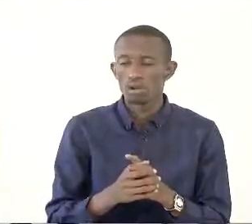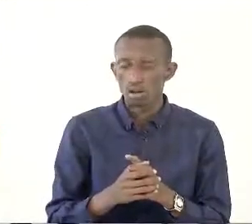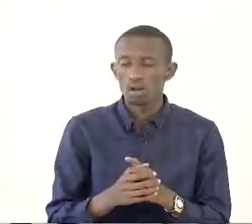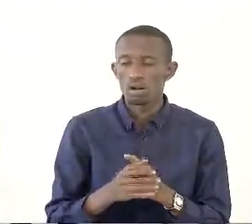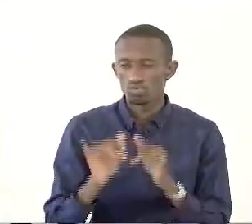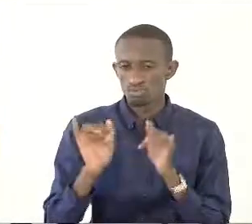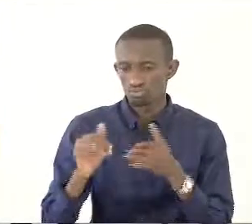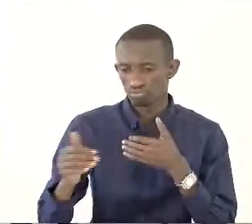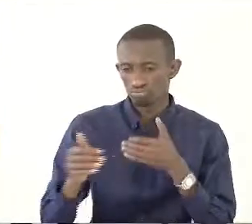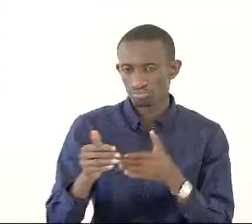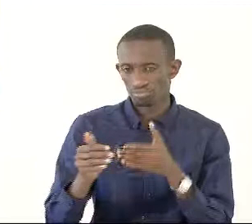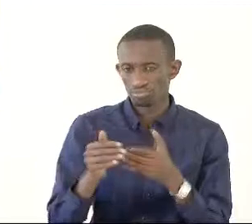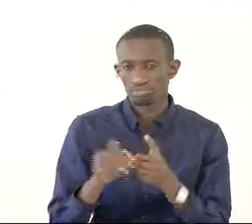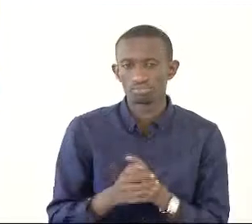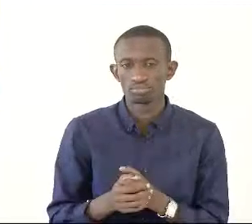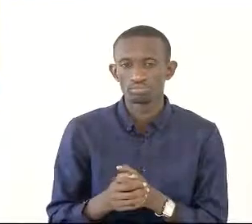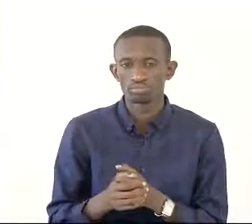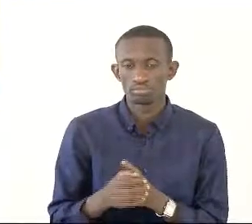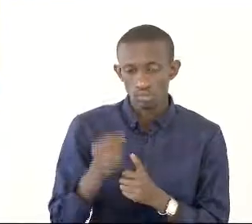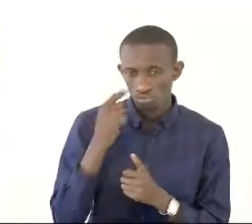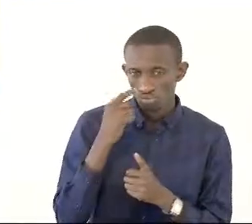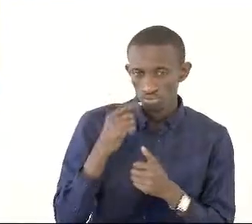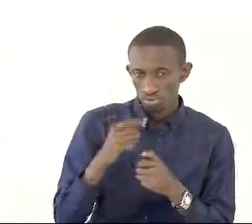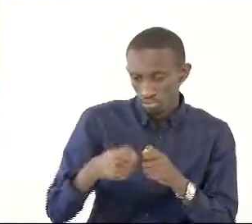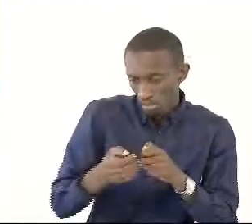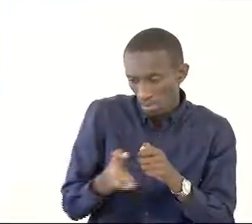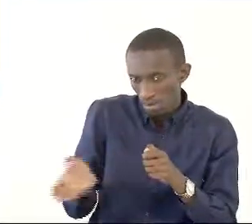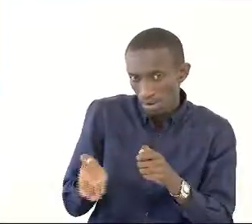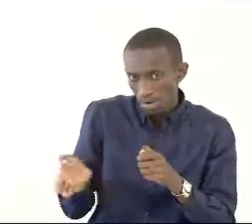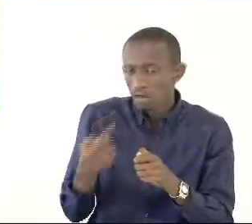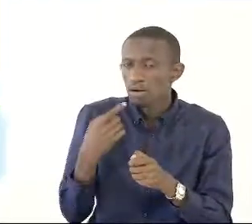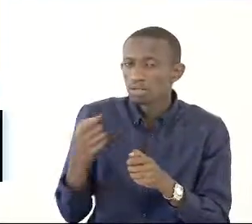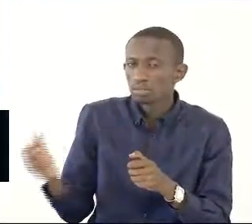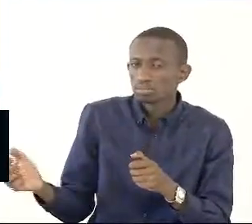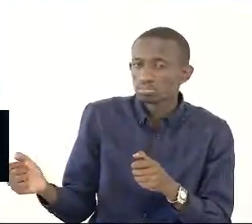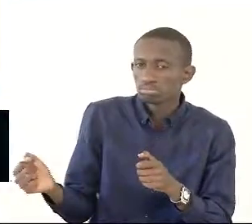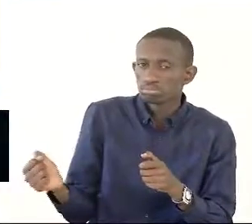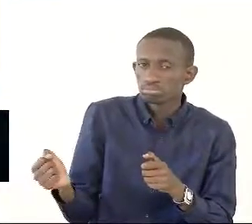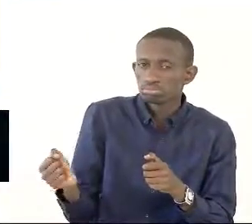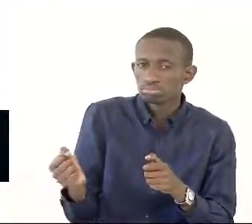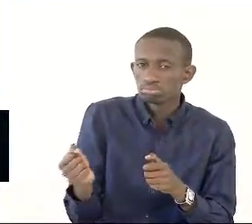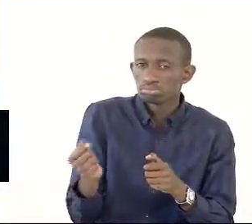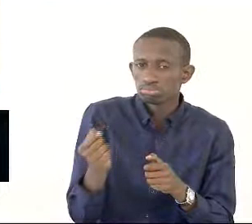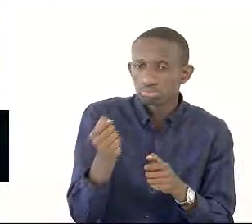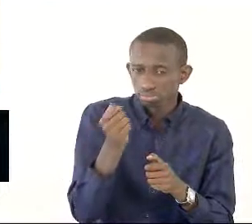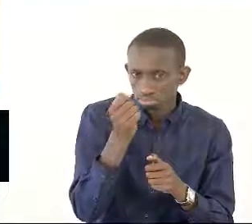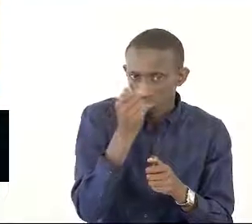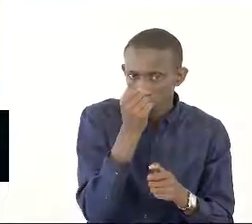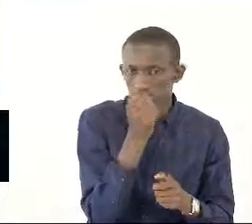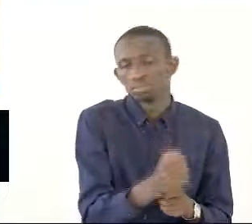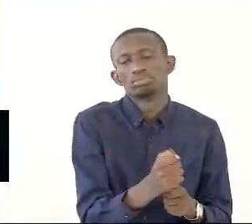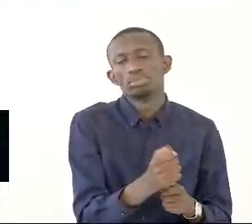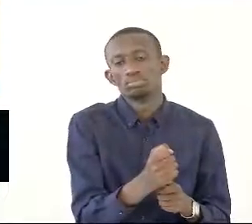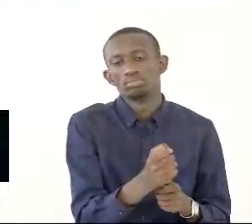device here, so this one, and you bring it close to the place where you think the radiations they